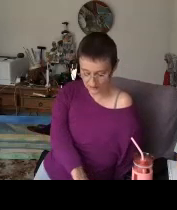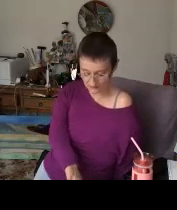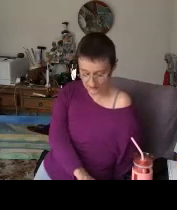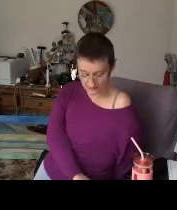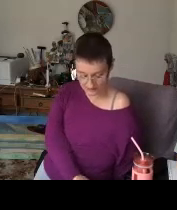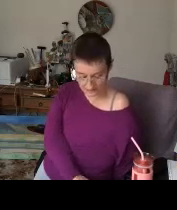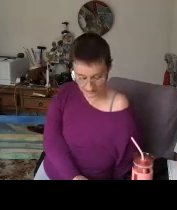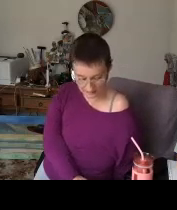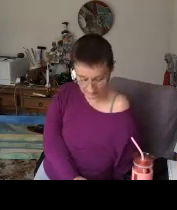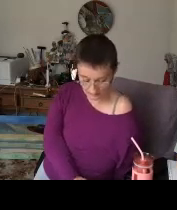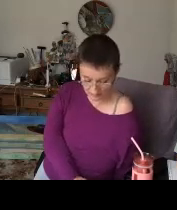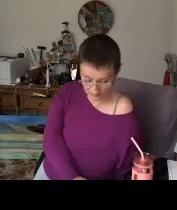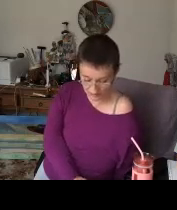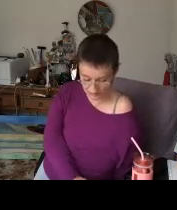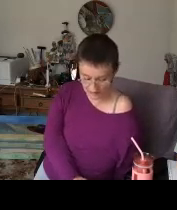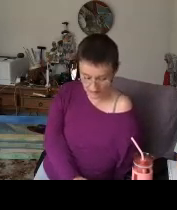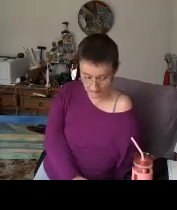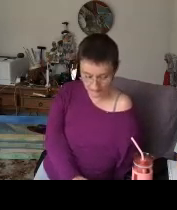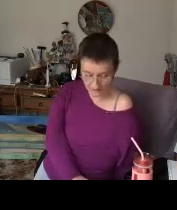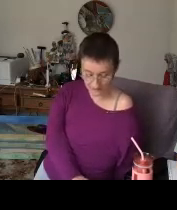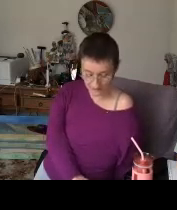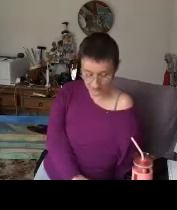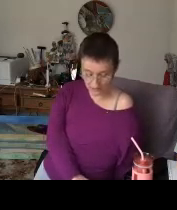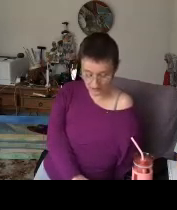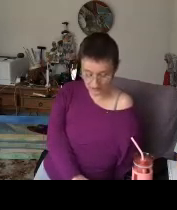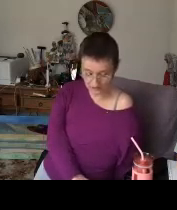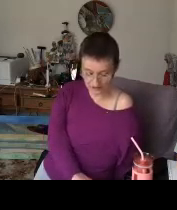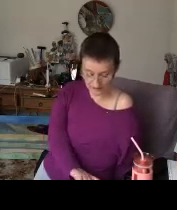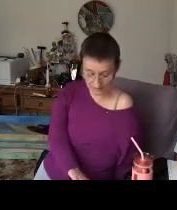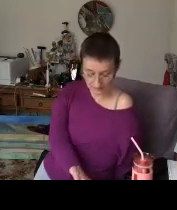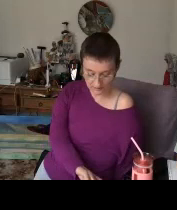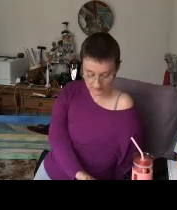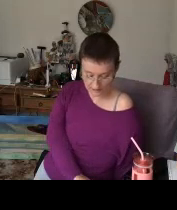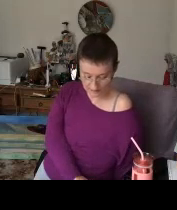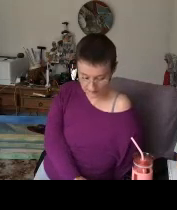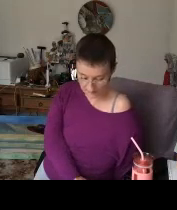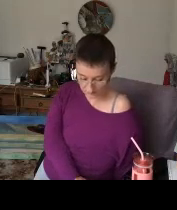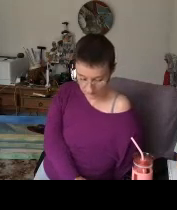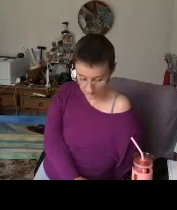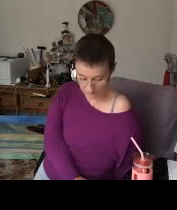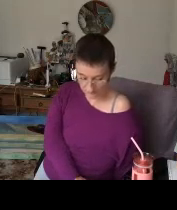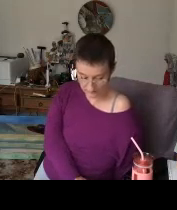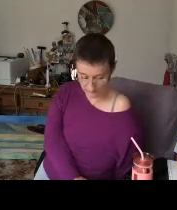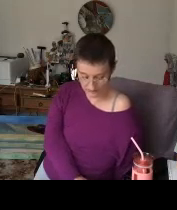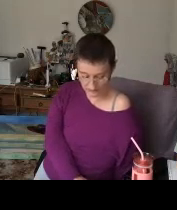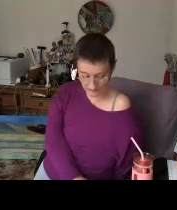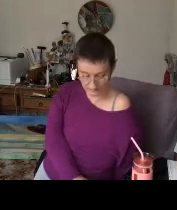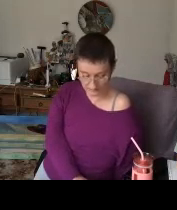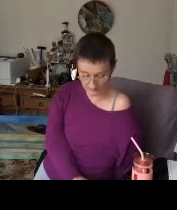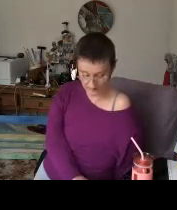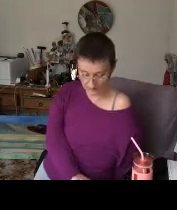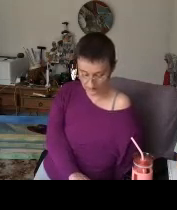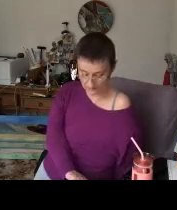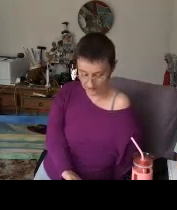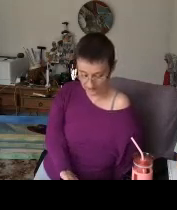and we had a really nice discussion about the portraits and how we'd like to see them